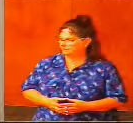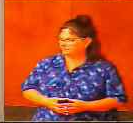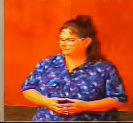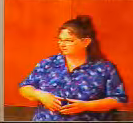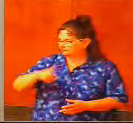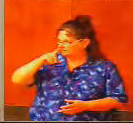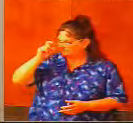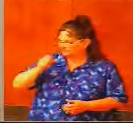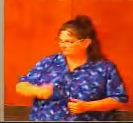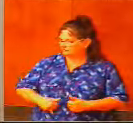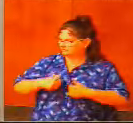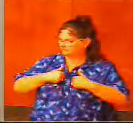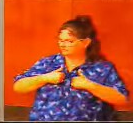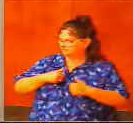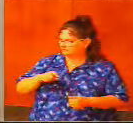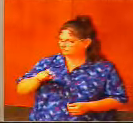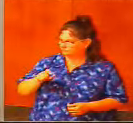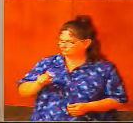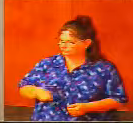Because life should be fair.